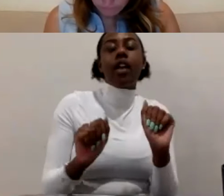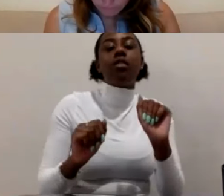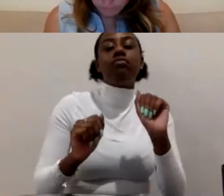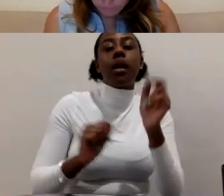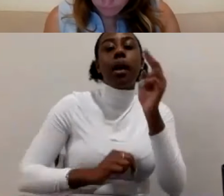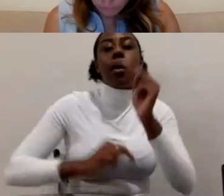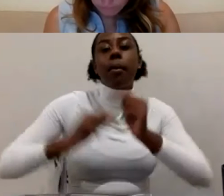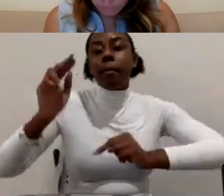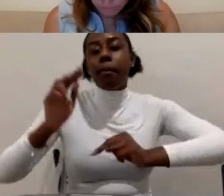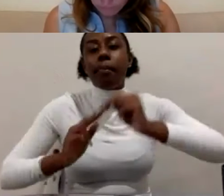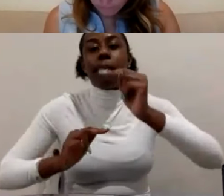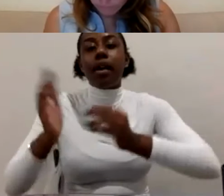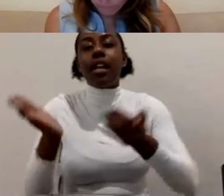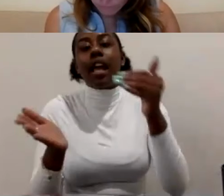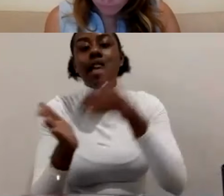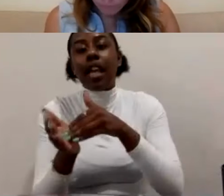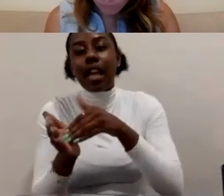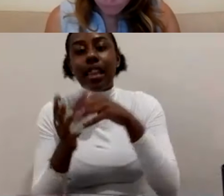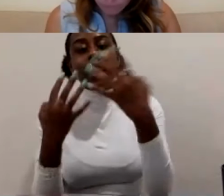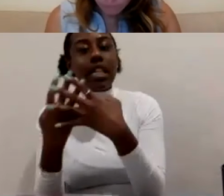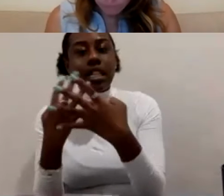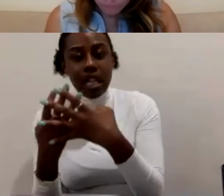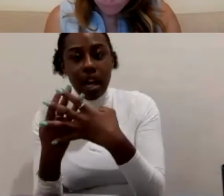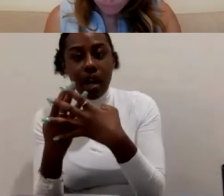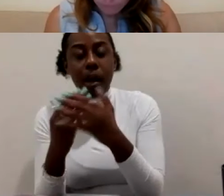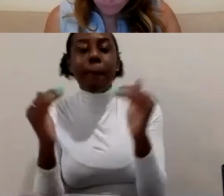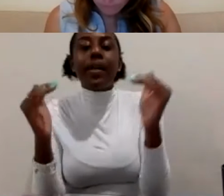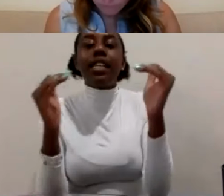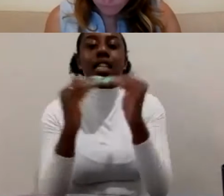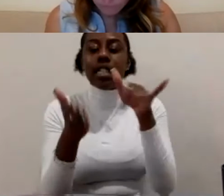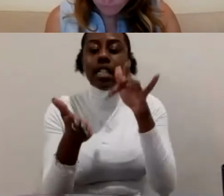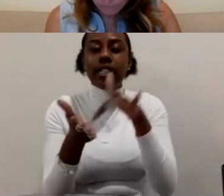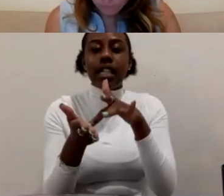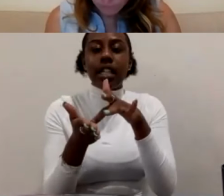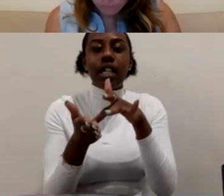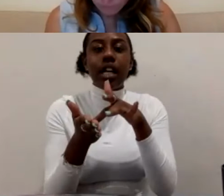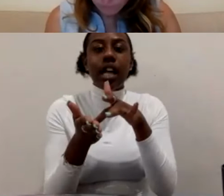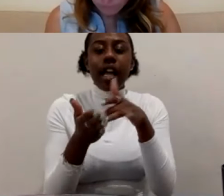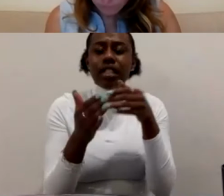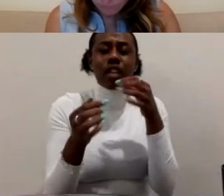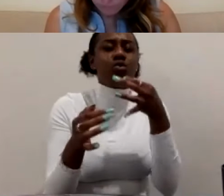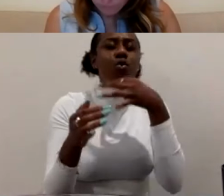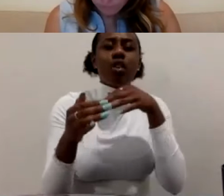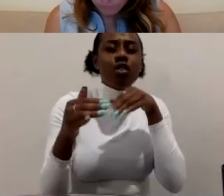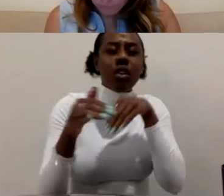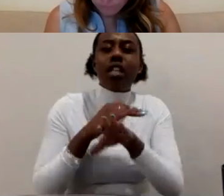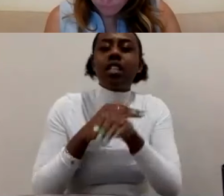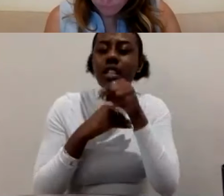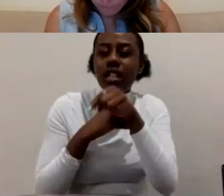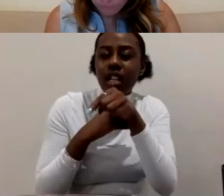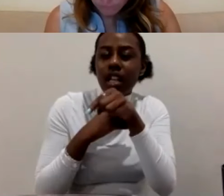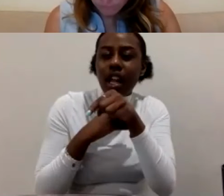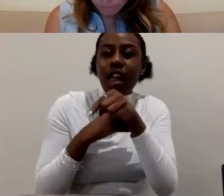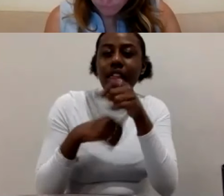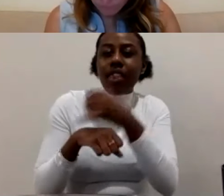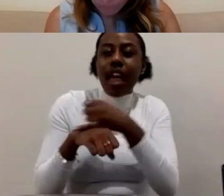Justice Center is like right as you enter the island. It's almost as if they're saying, if you're black or brown, we only want you to make it through the